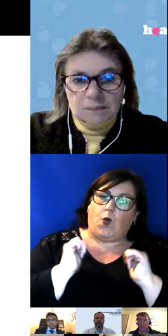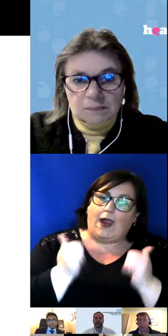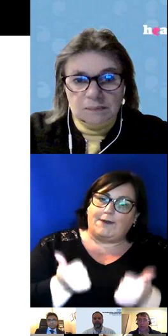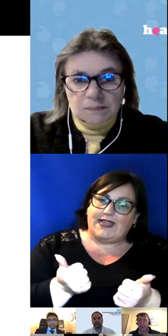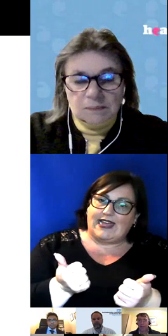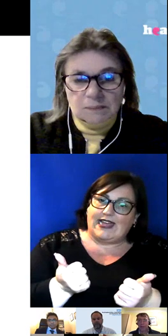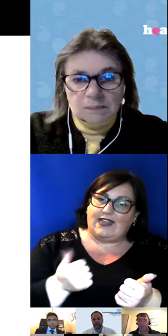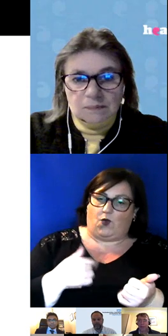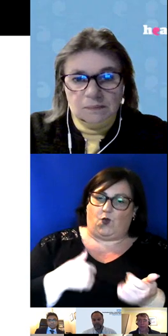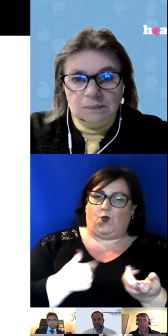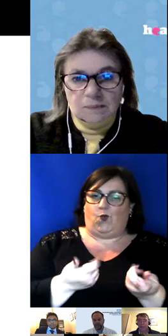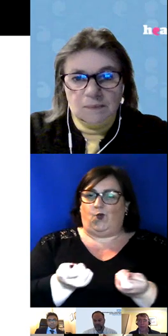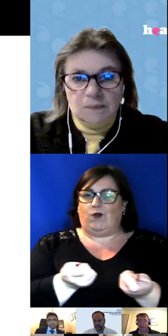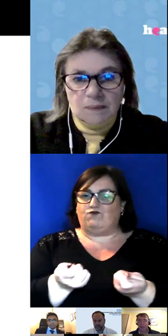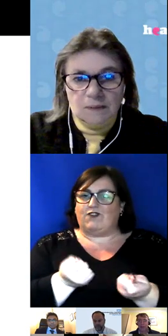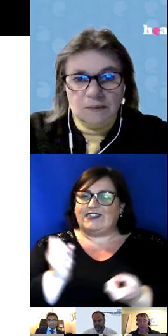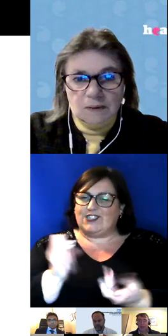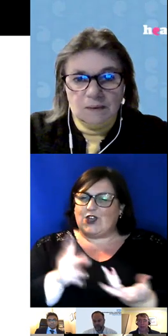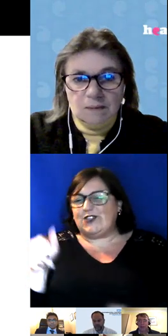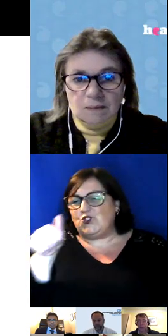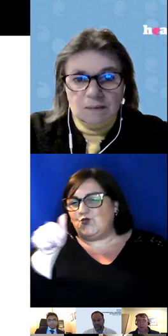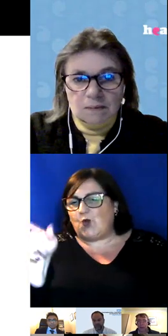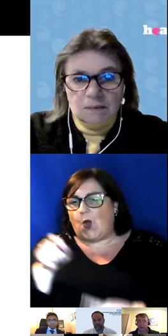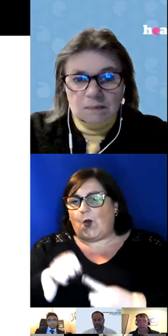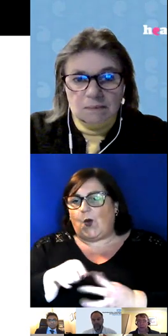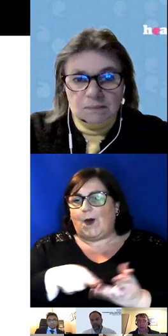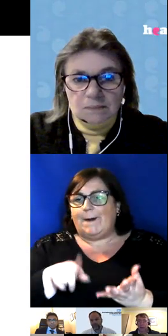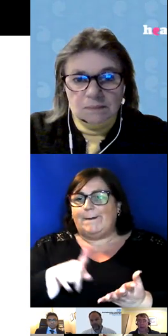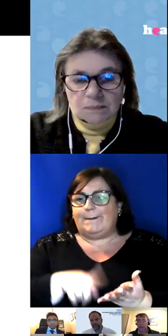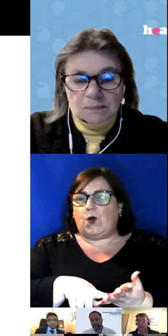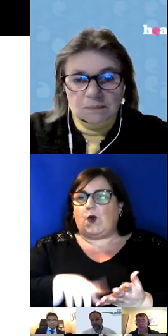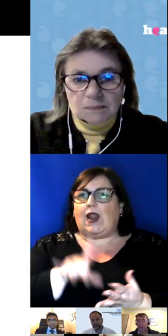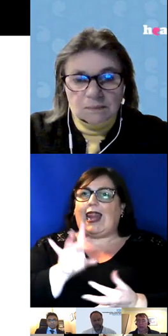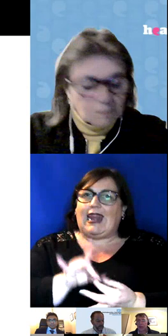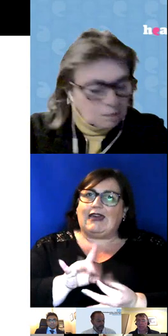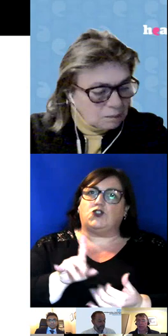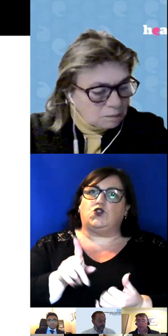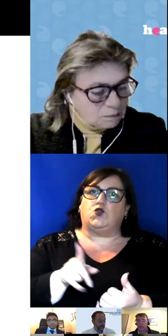Paul, around sports and leisure centres